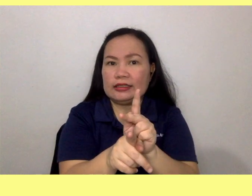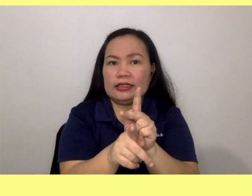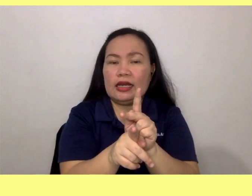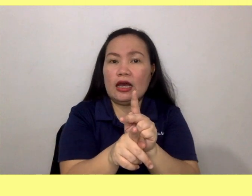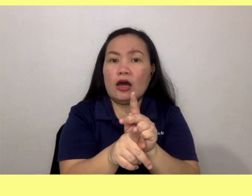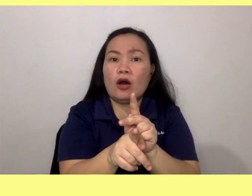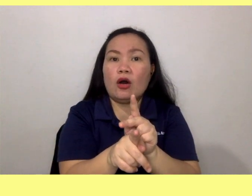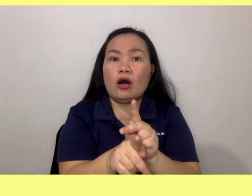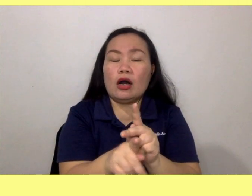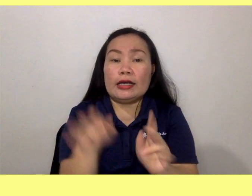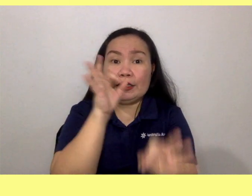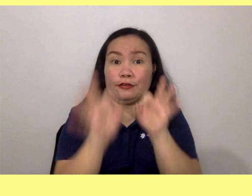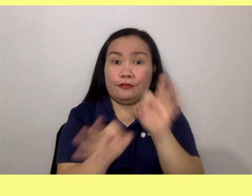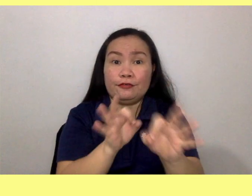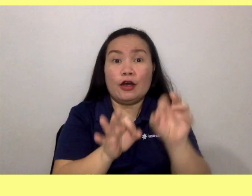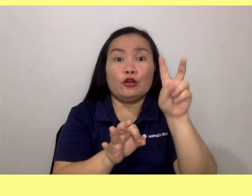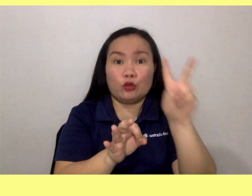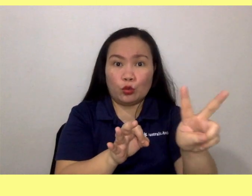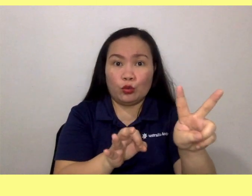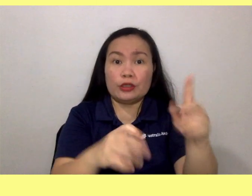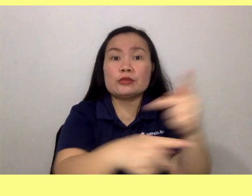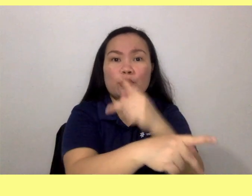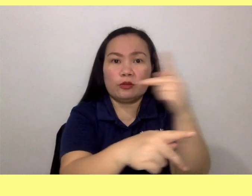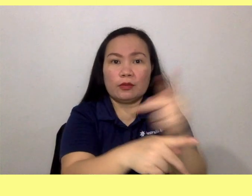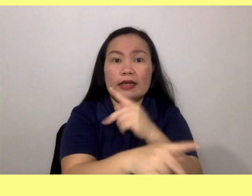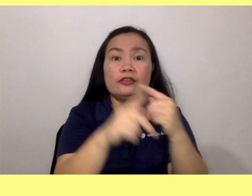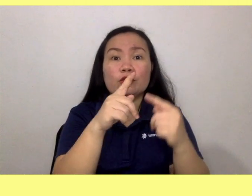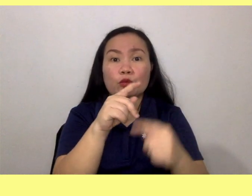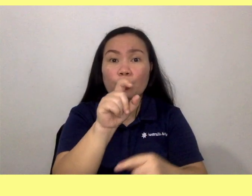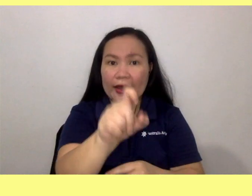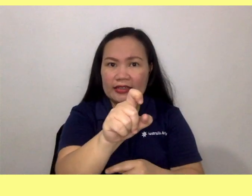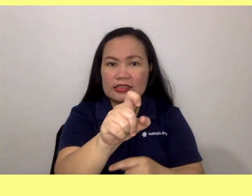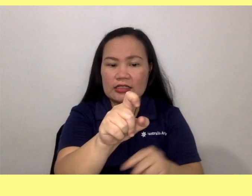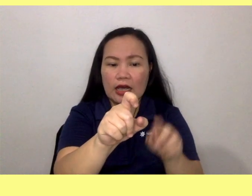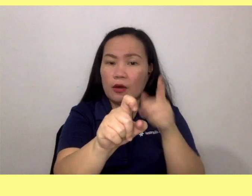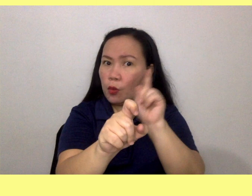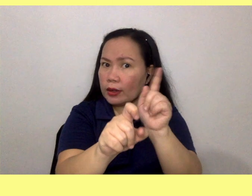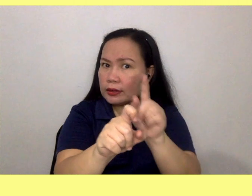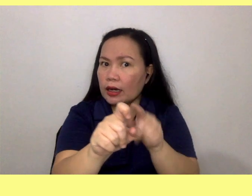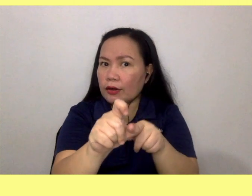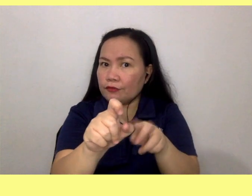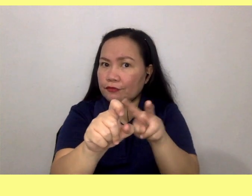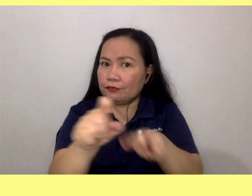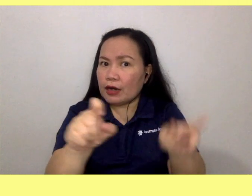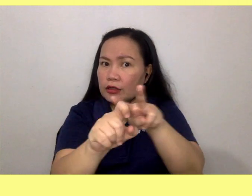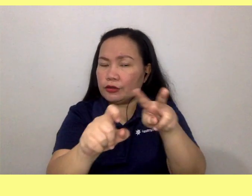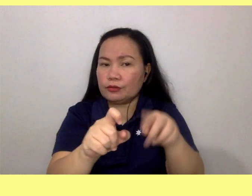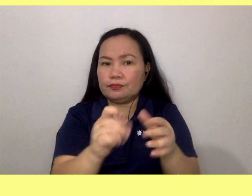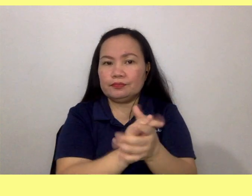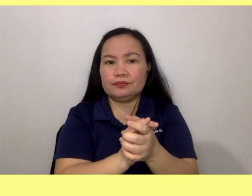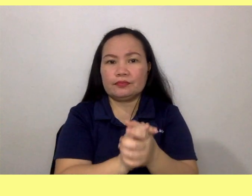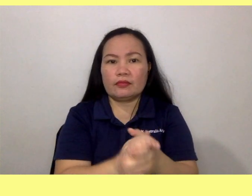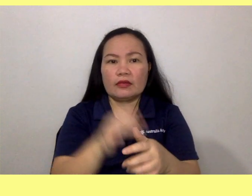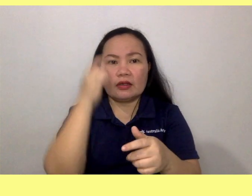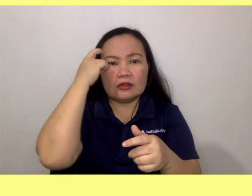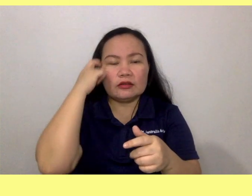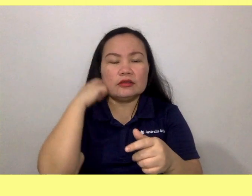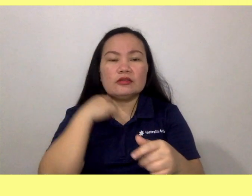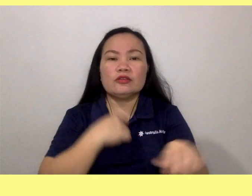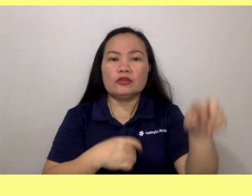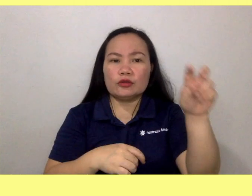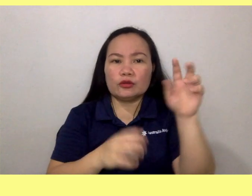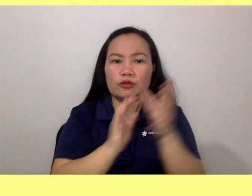kapag minultiply natin ang 2 sa value ng x. Okay. So, 2 times 1, kanyang partner is